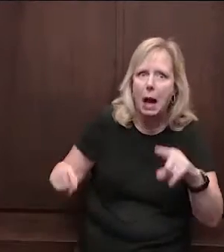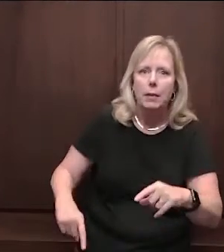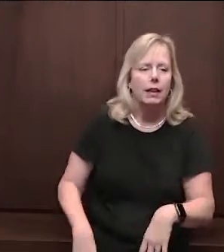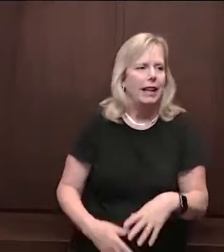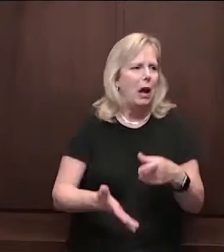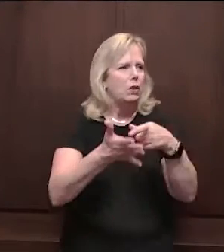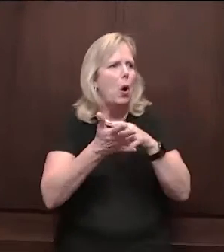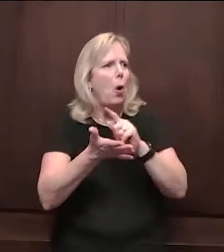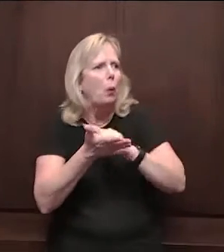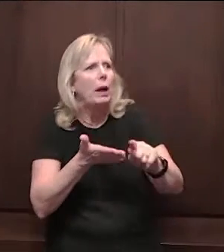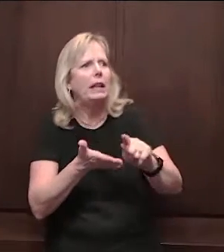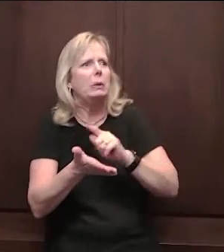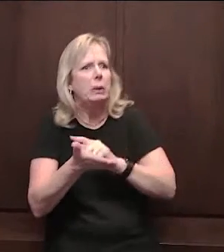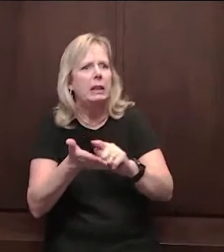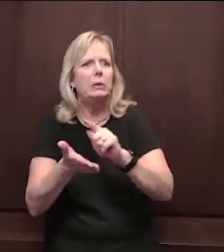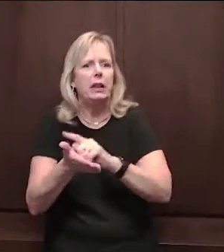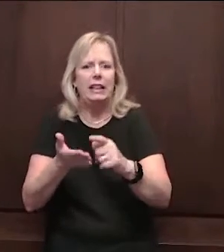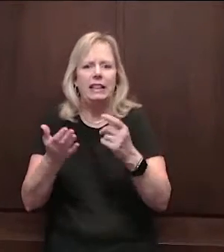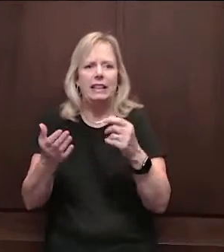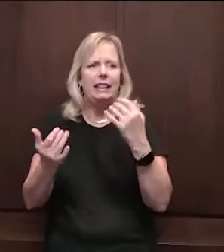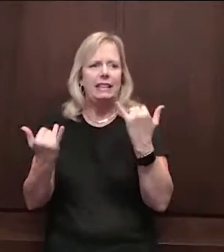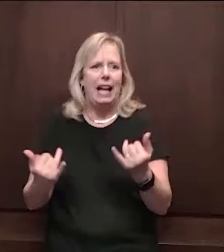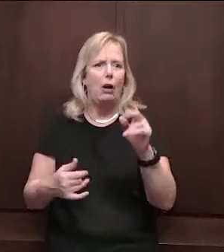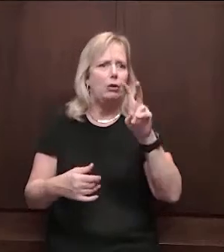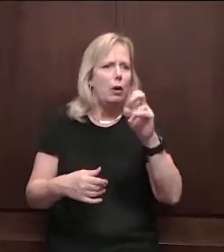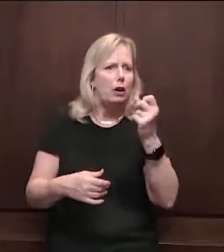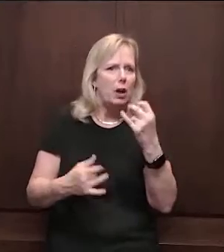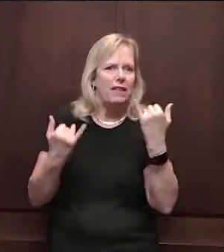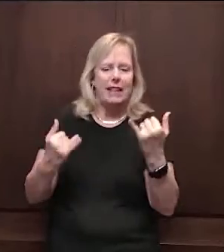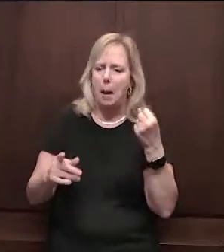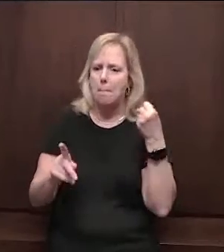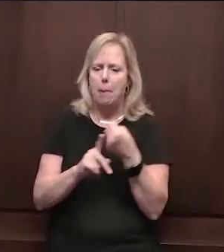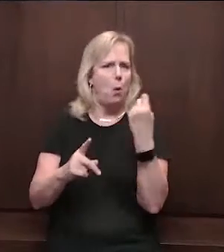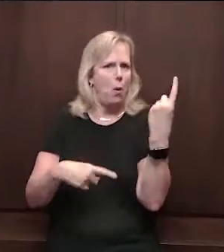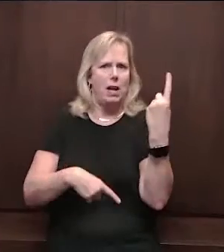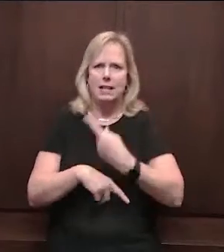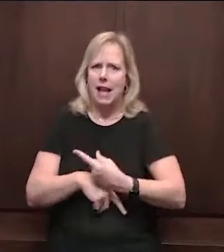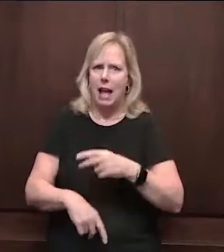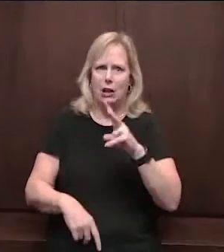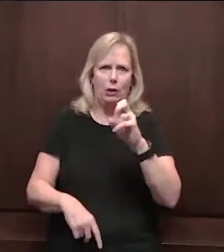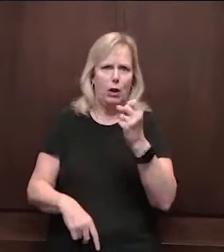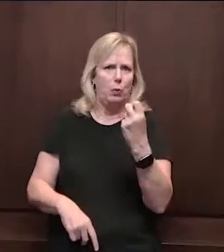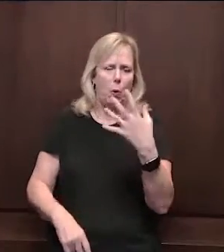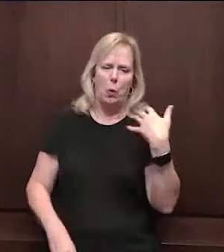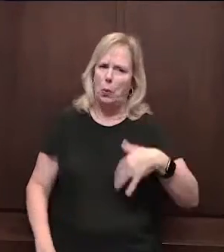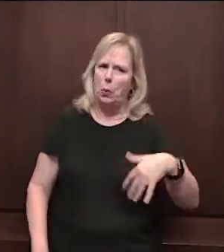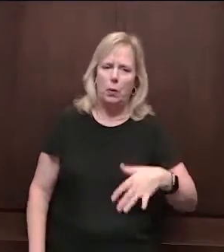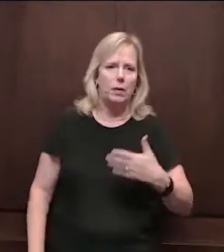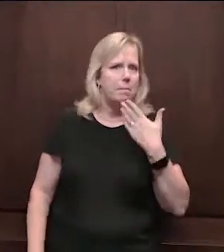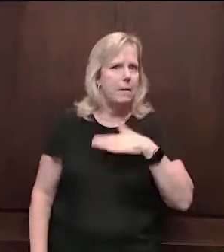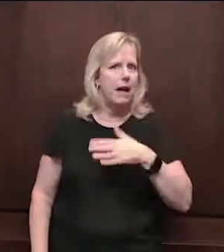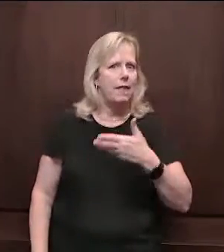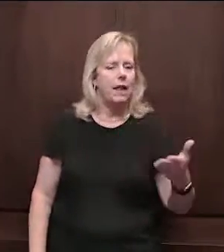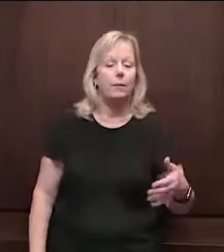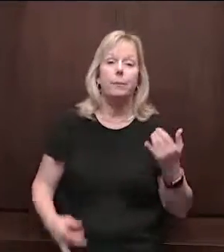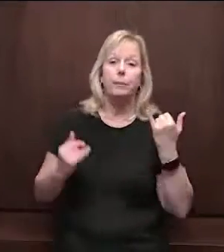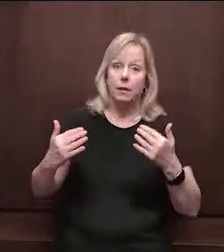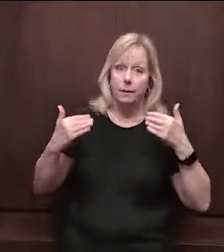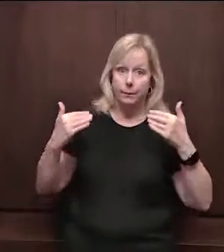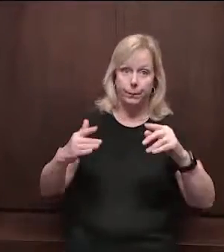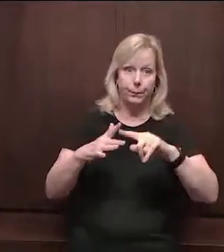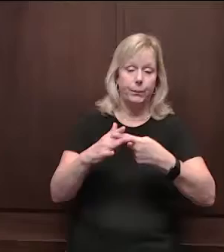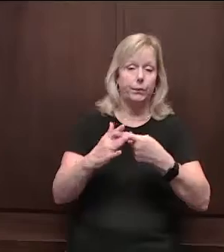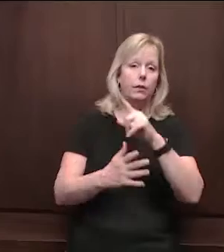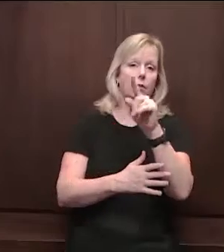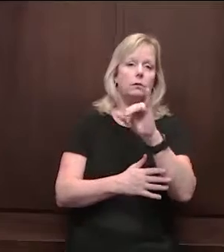to 212. Now we're there in one day. Exactly. So, bad thing. We'll move into the zip code